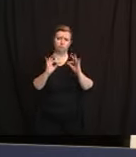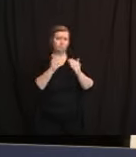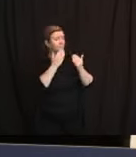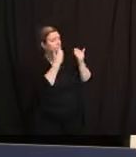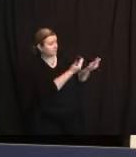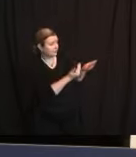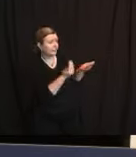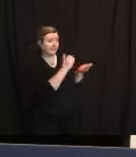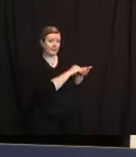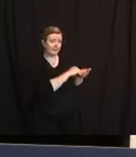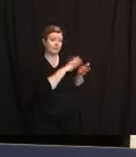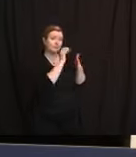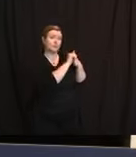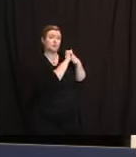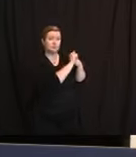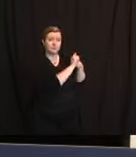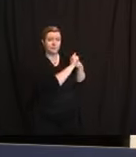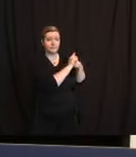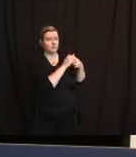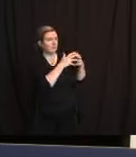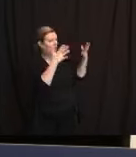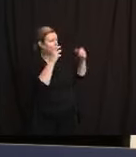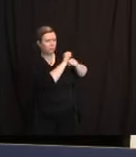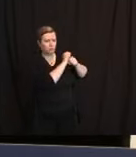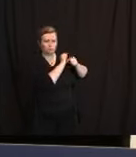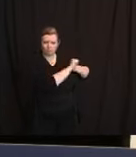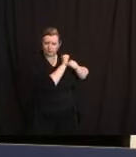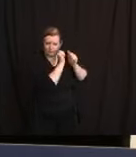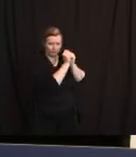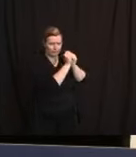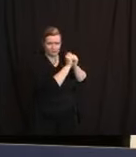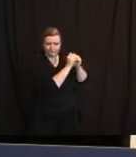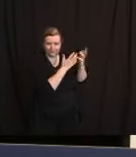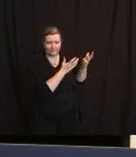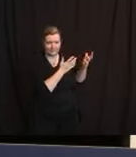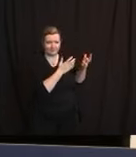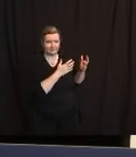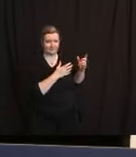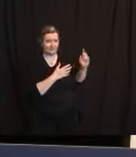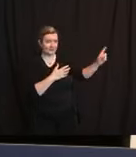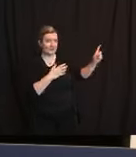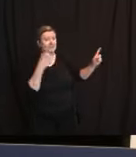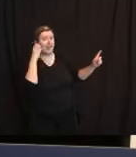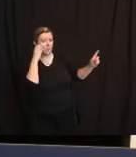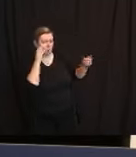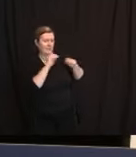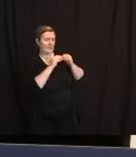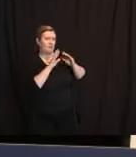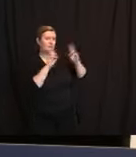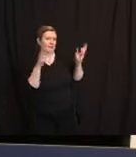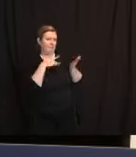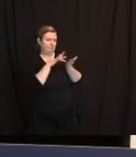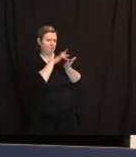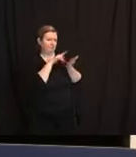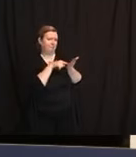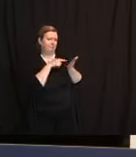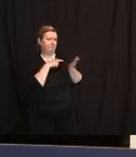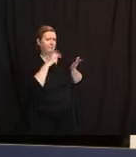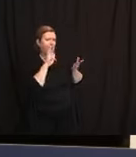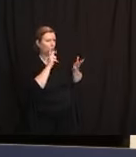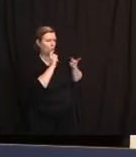your leadership. We will be working together. I have your cell phone number, so watch out. I'll be calling you many, many times. And thank